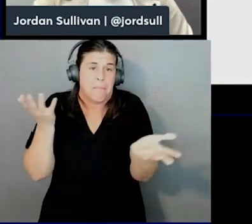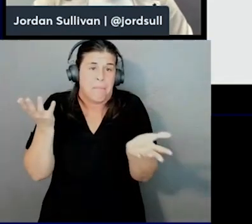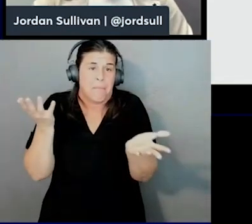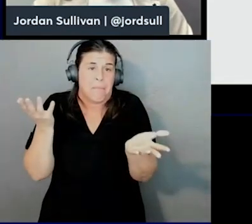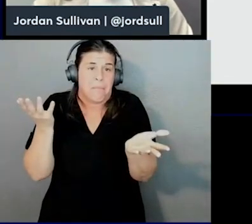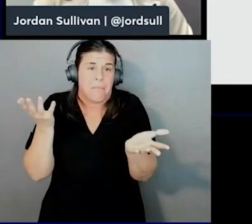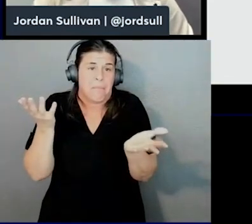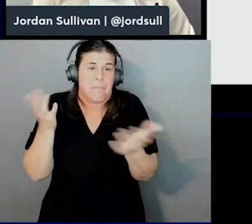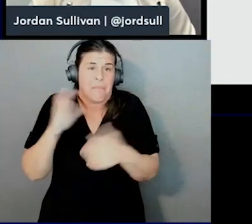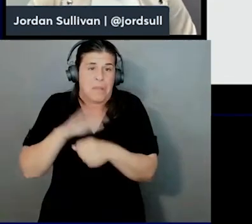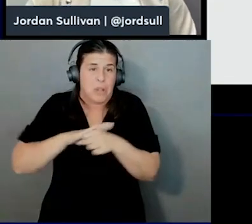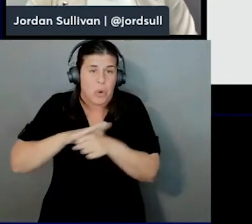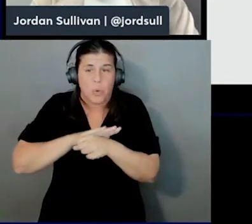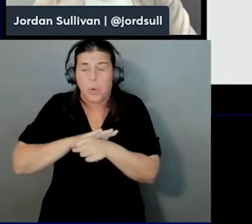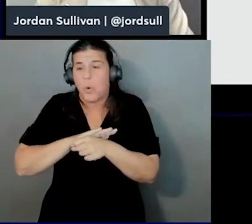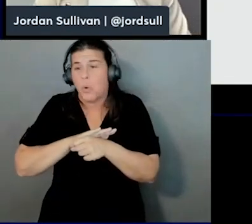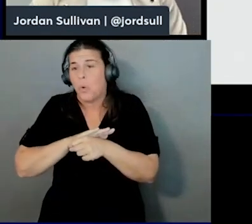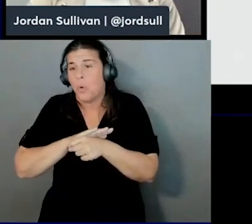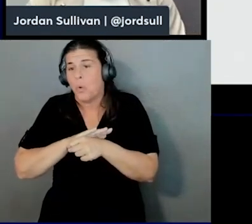Local